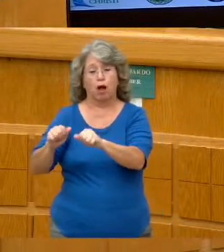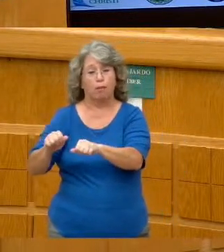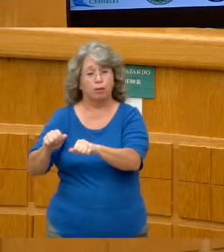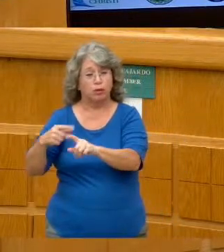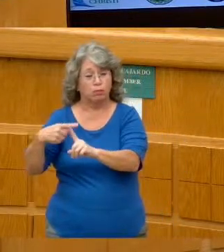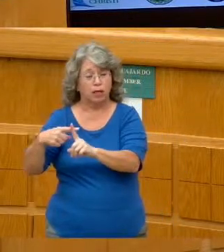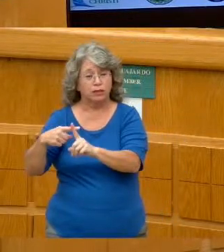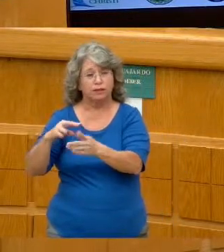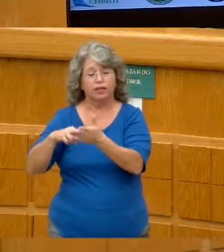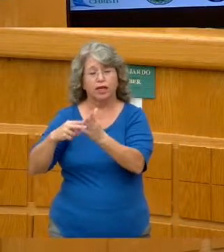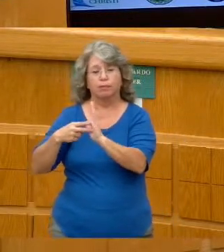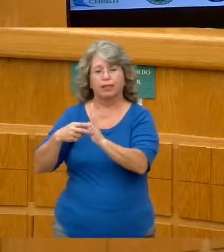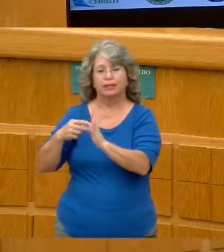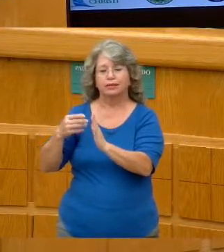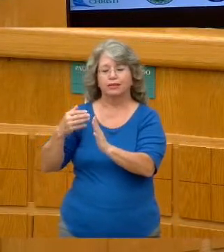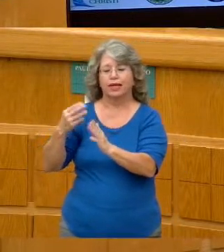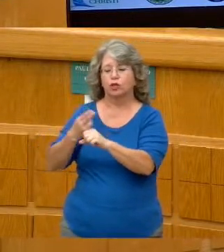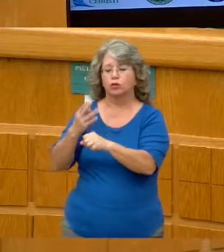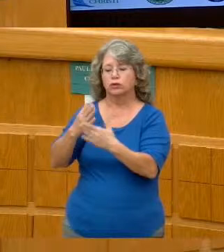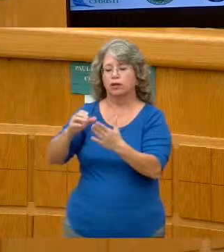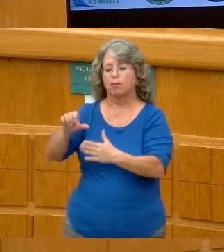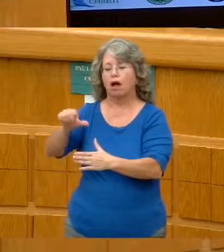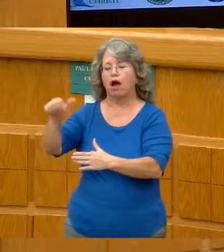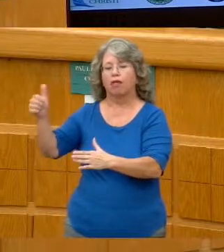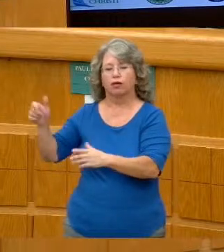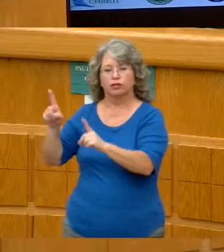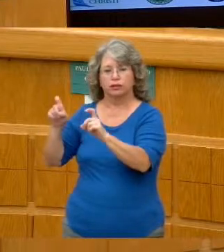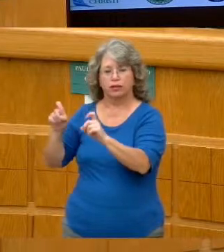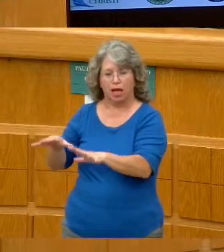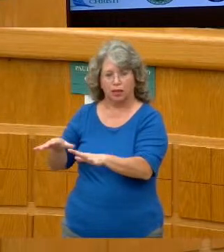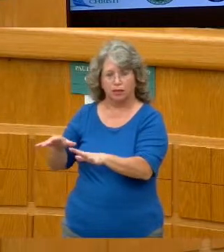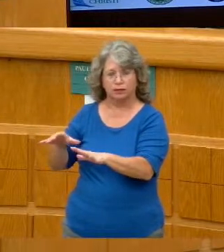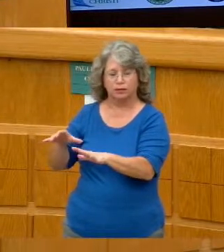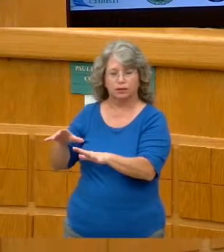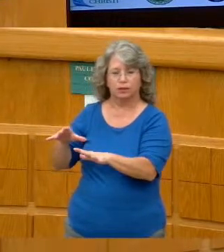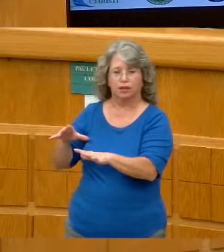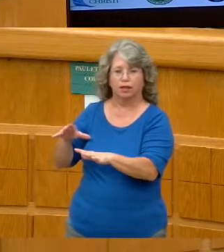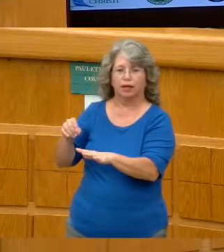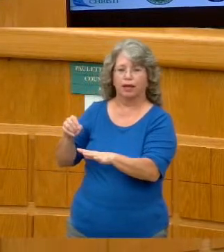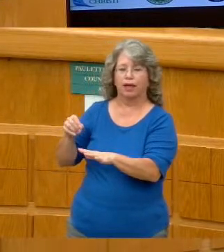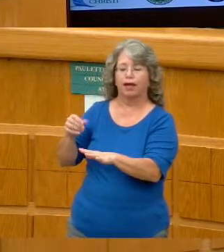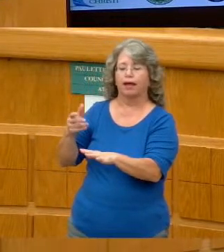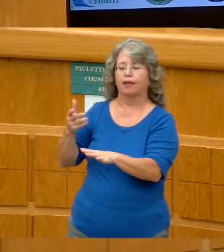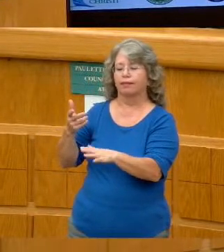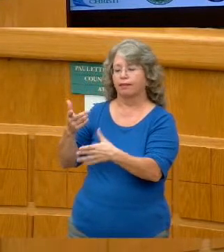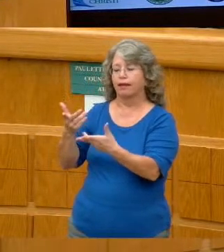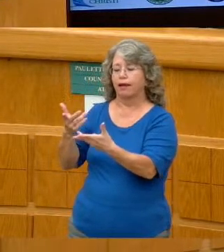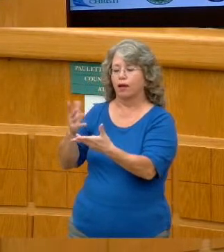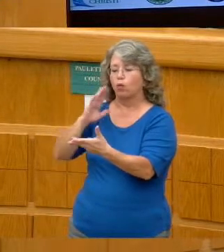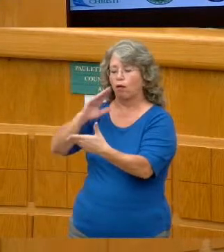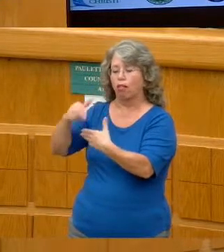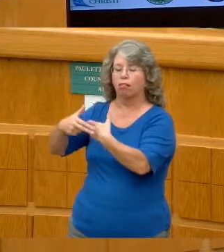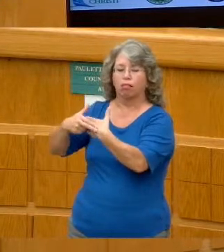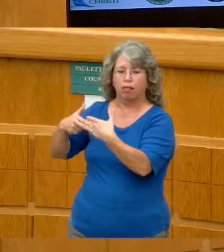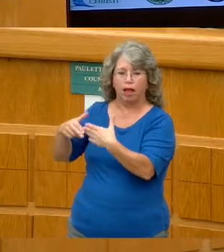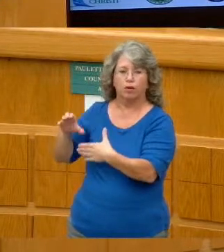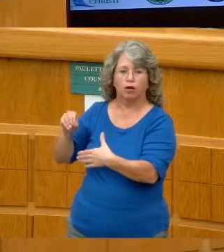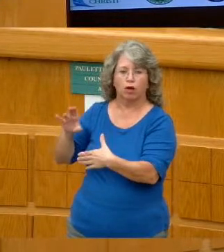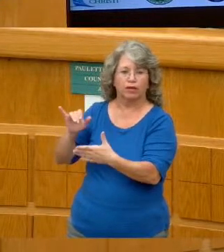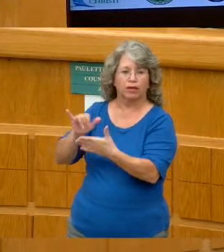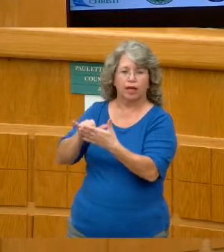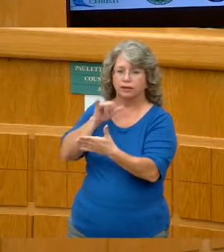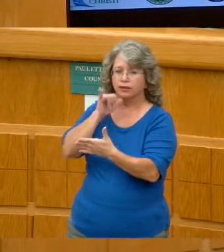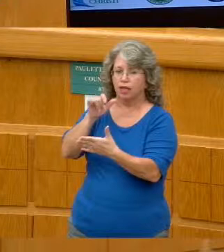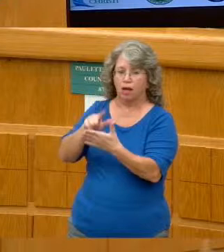tests combined with a diagnosis, and that's not what we're using, and it's not, I believe, what the state is